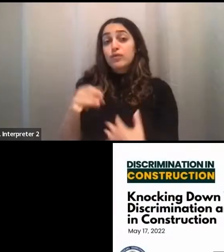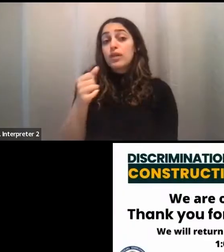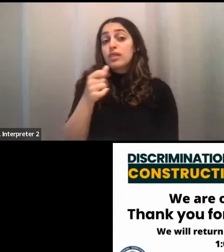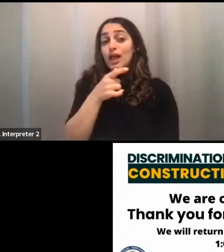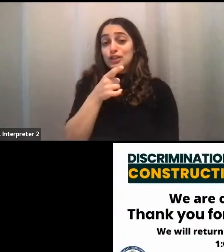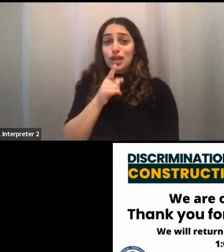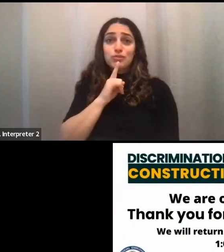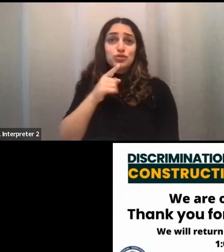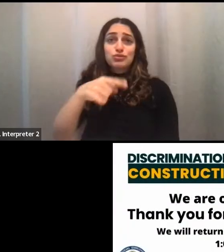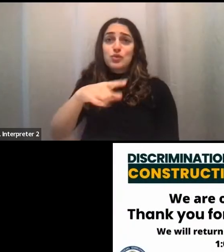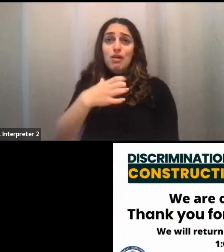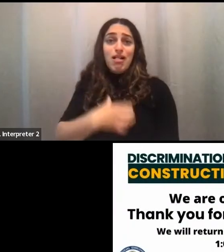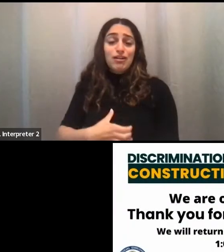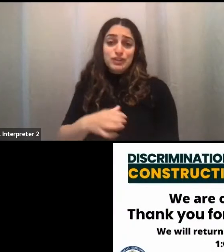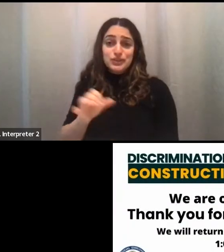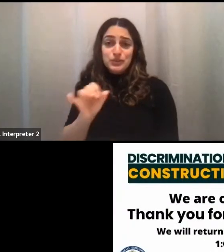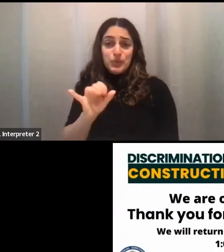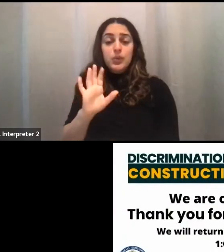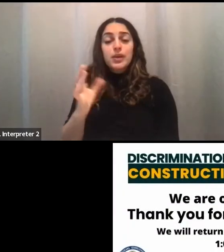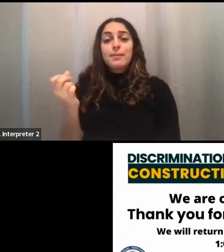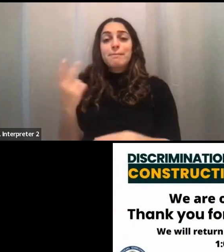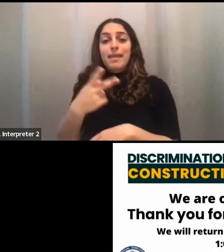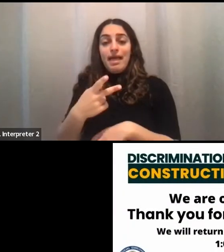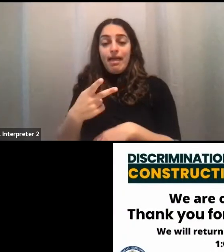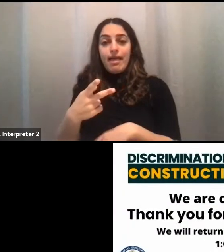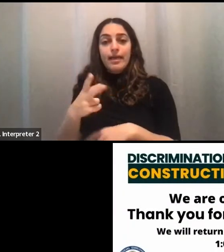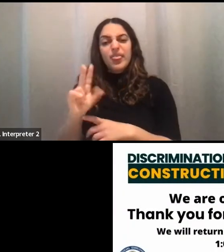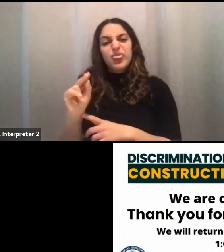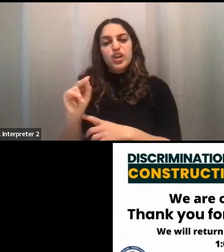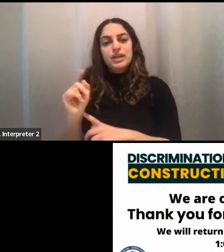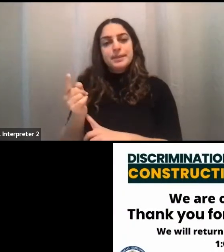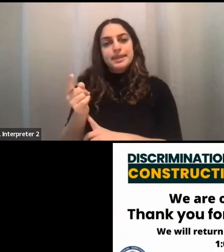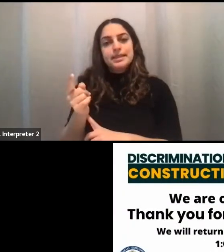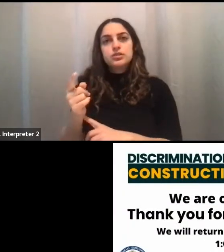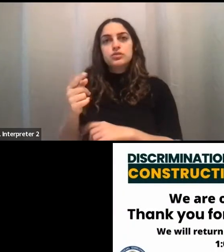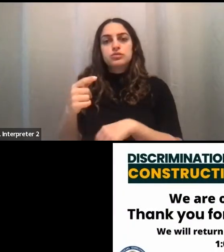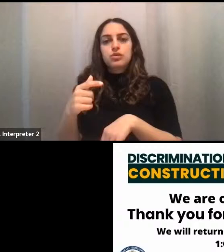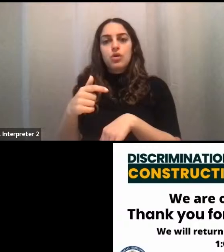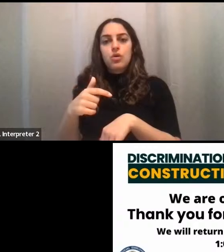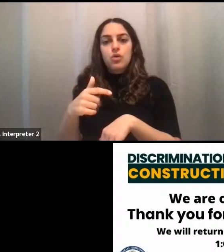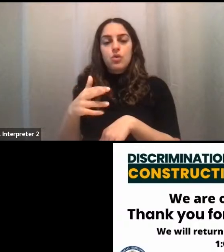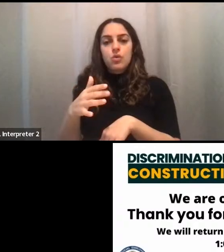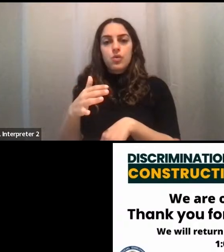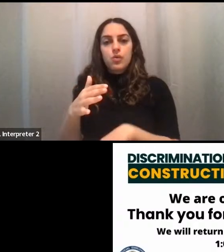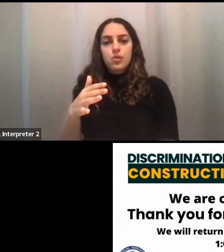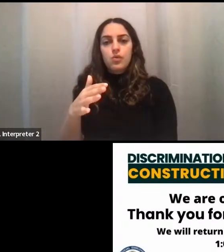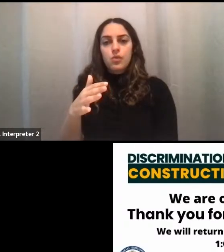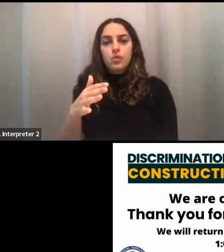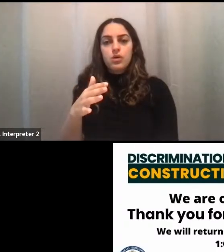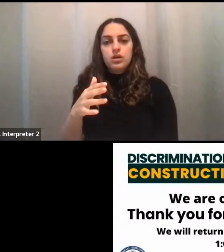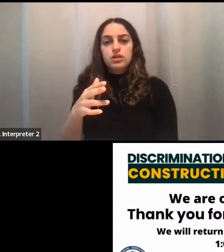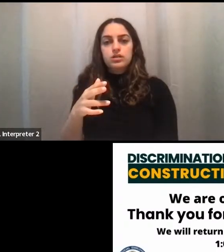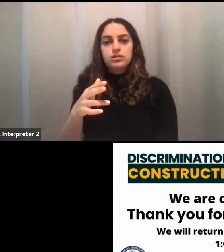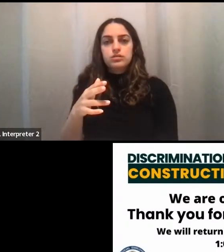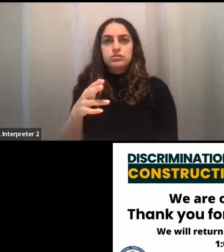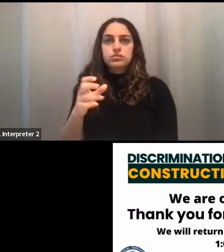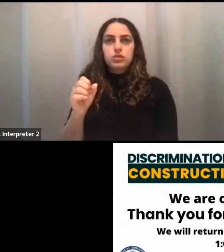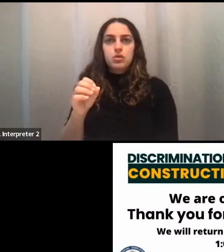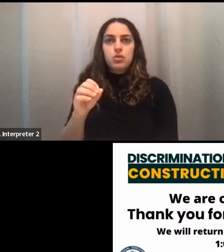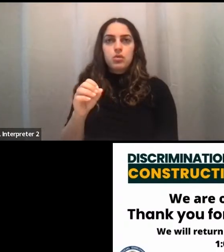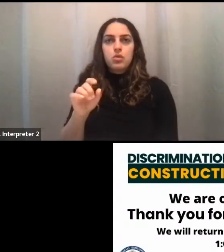hungry too and um resume in just about 30 minutes so 20 of uh two i would say so